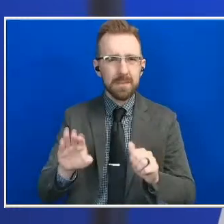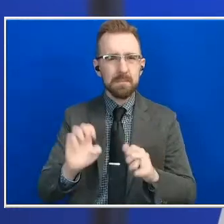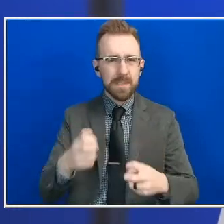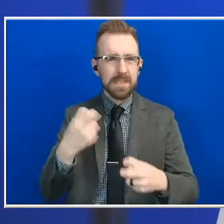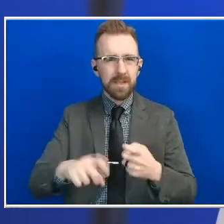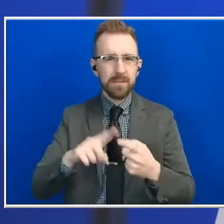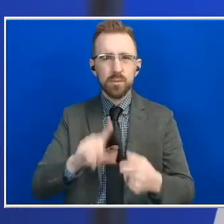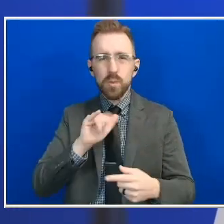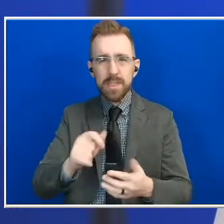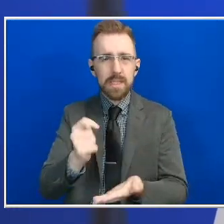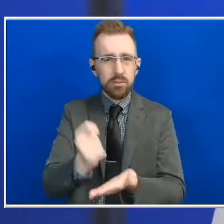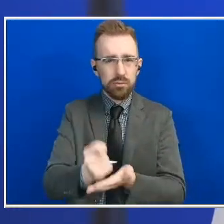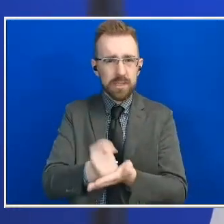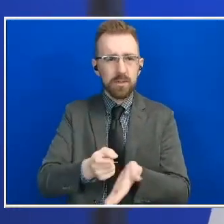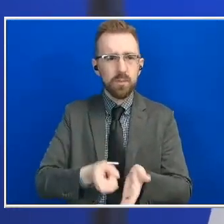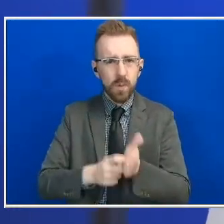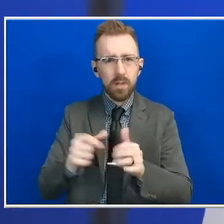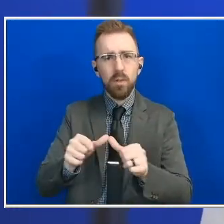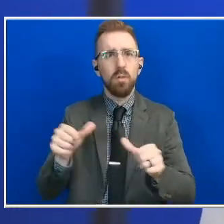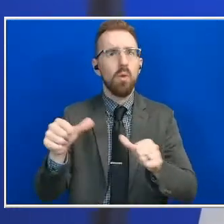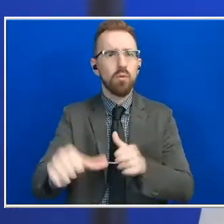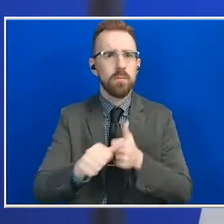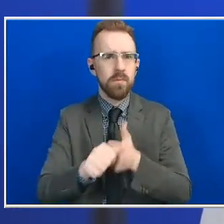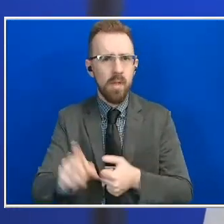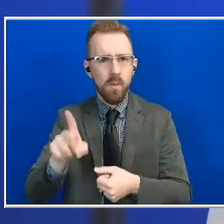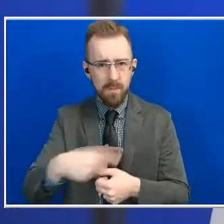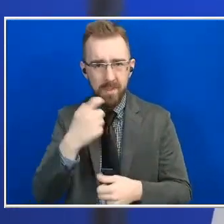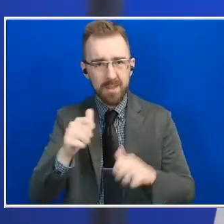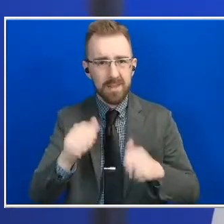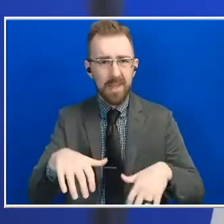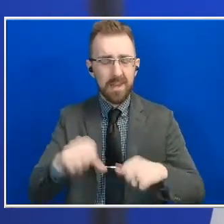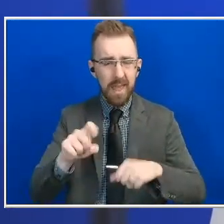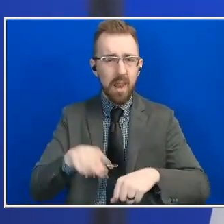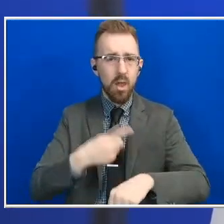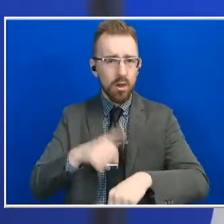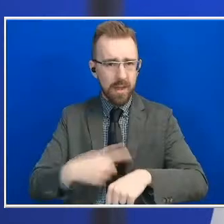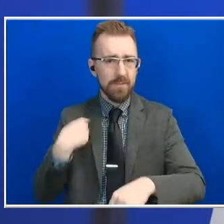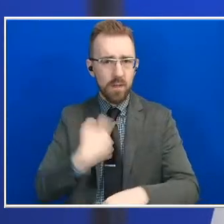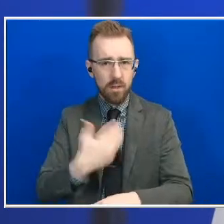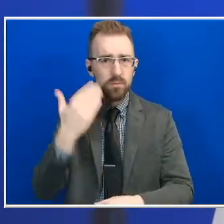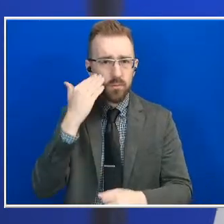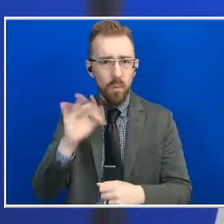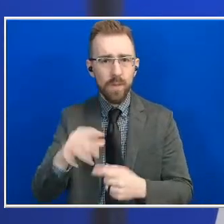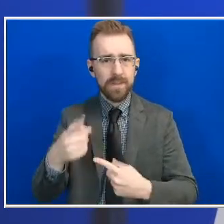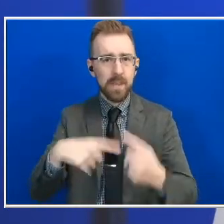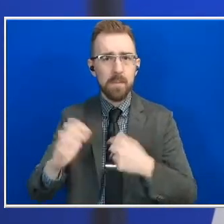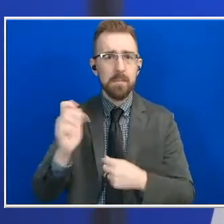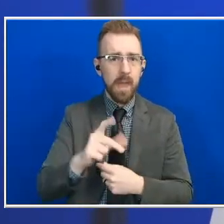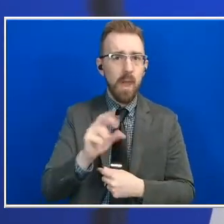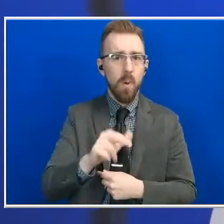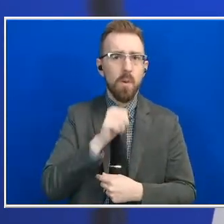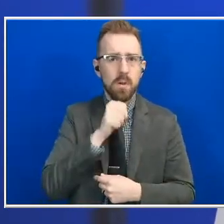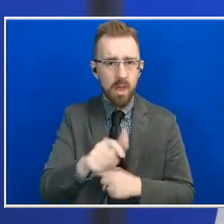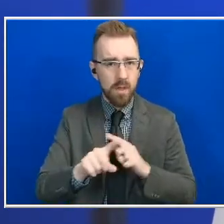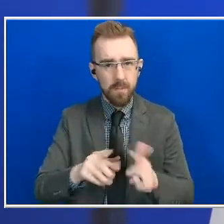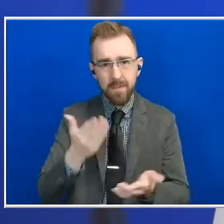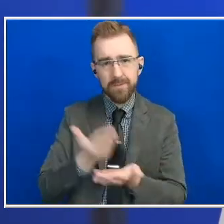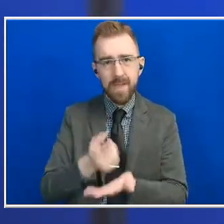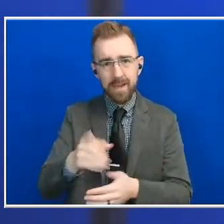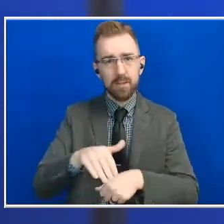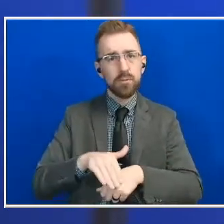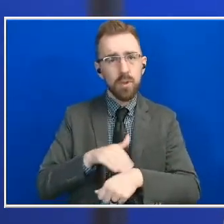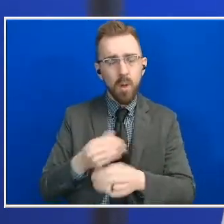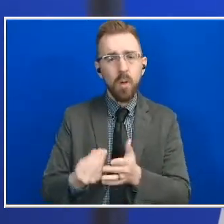requires really long-term follow-up because it can take a long time for us to know if it's coming back or not. But the fact that it's so slow growing is a